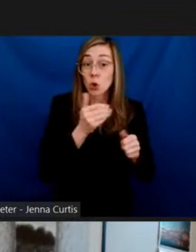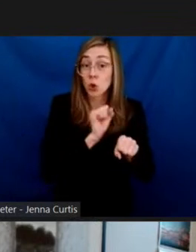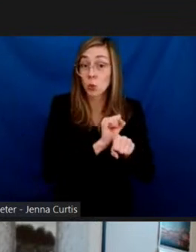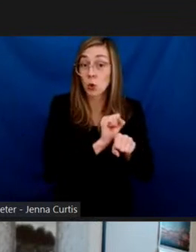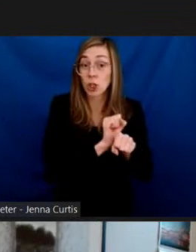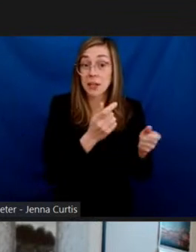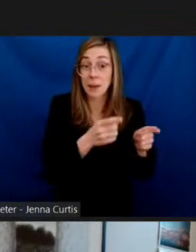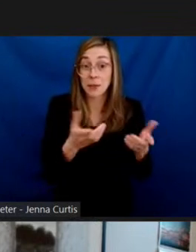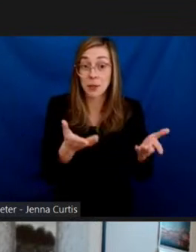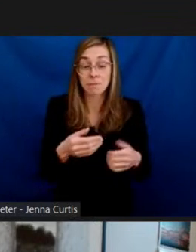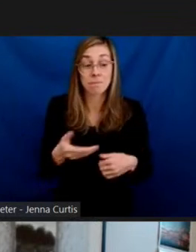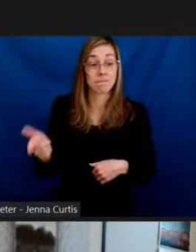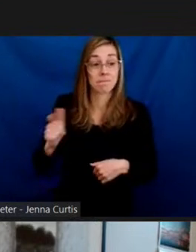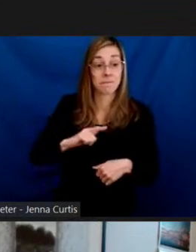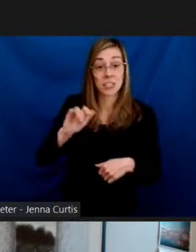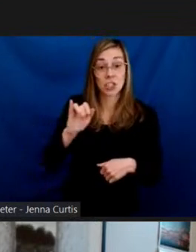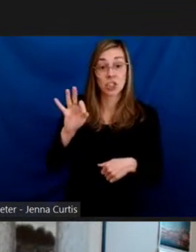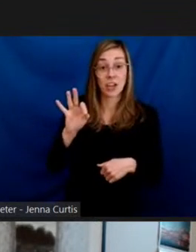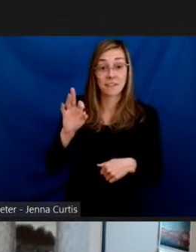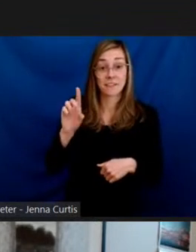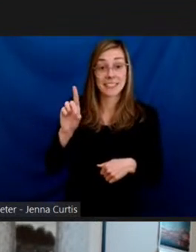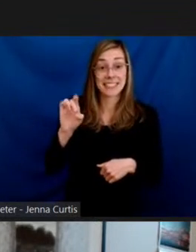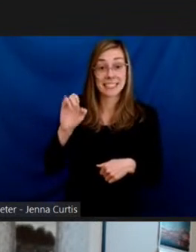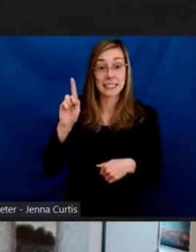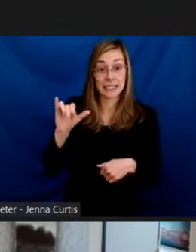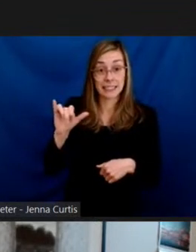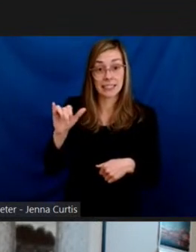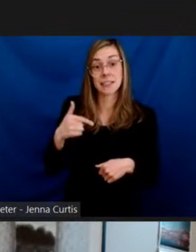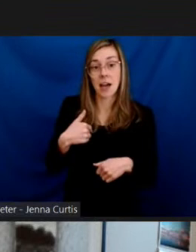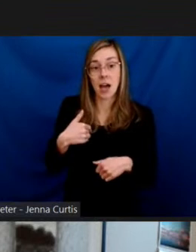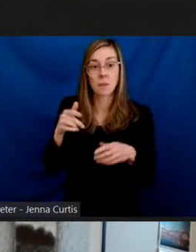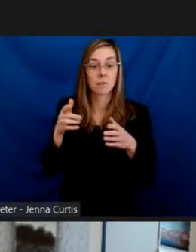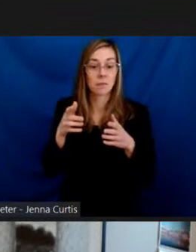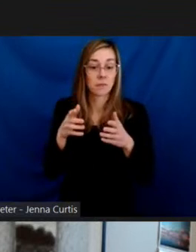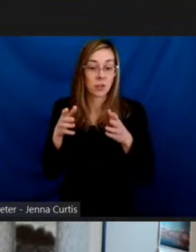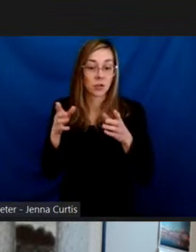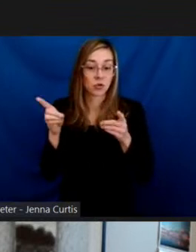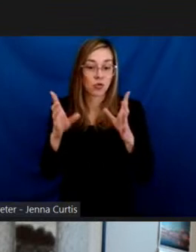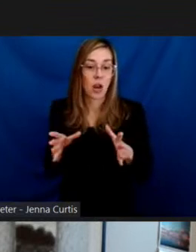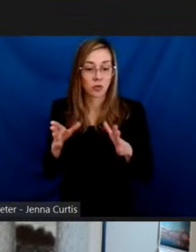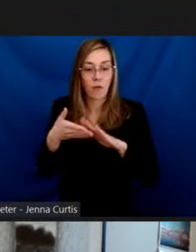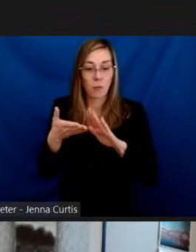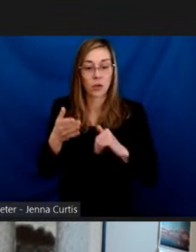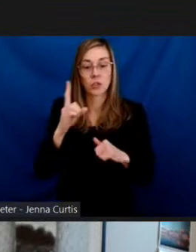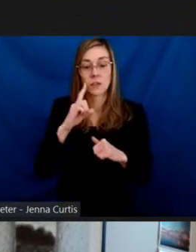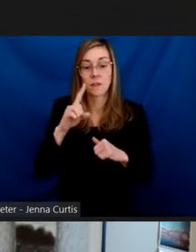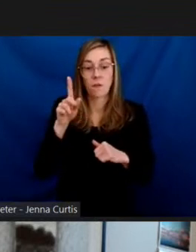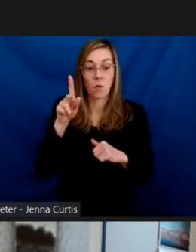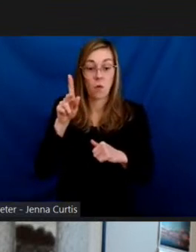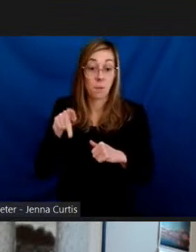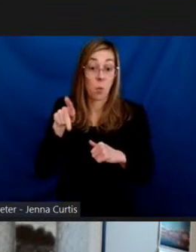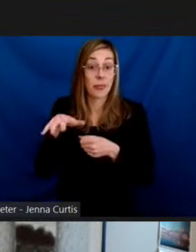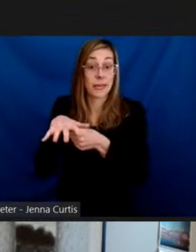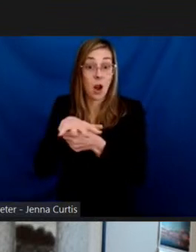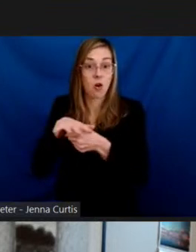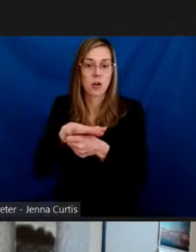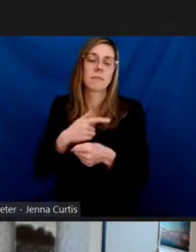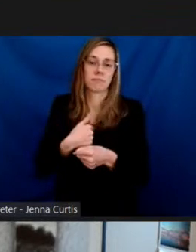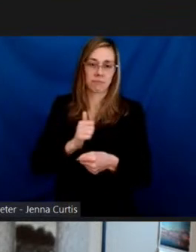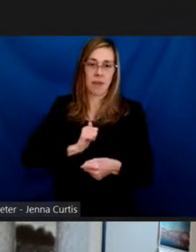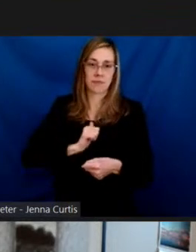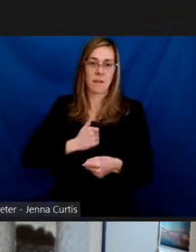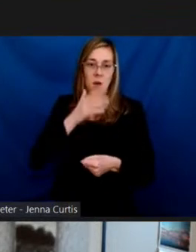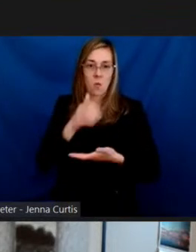I'm Jeff Dickey. I'll be the Director of Operations for Urban Alchemy for the Portland area. I'll be helping set up the villages